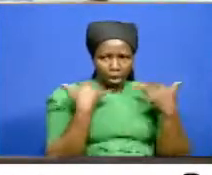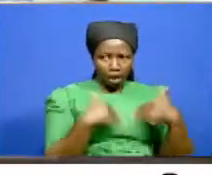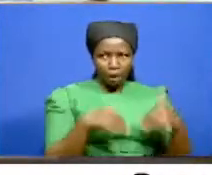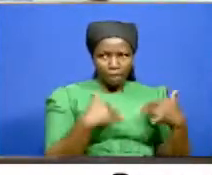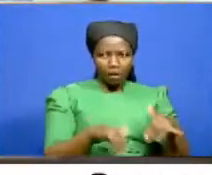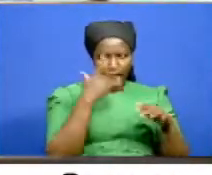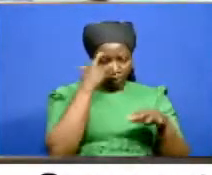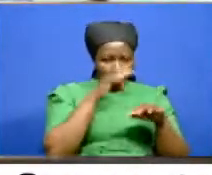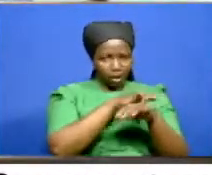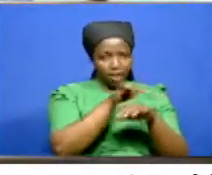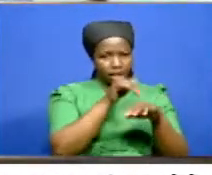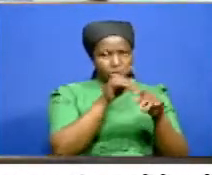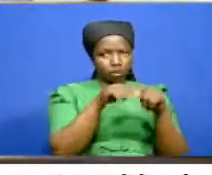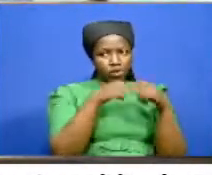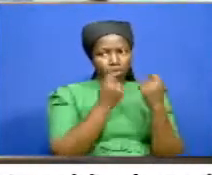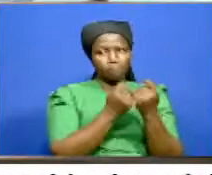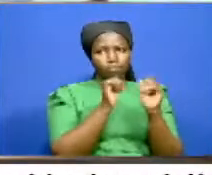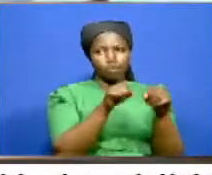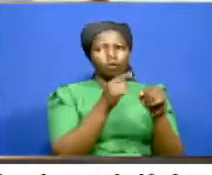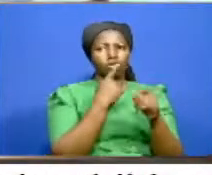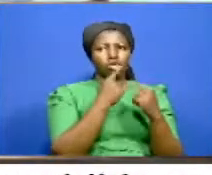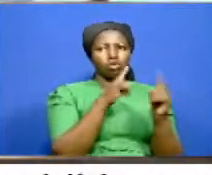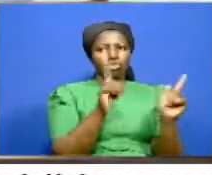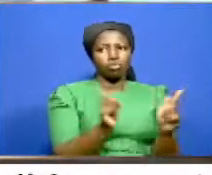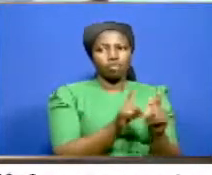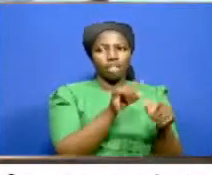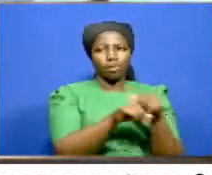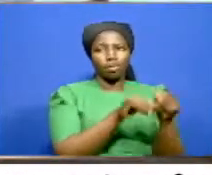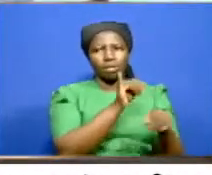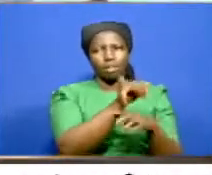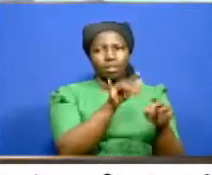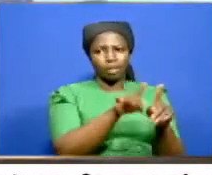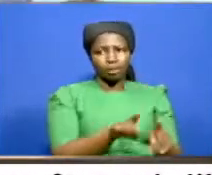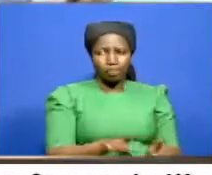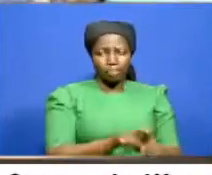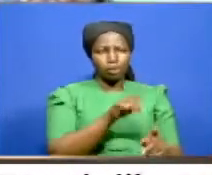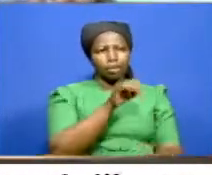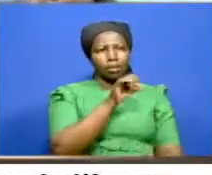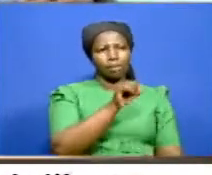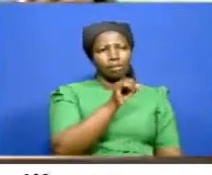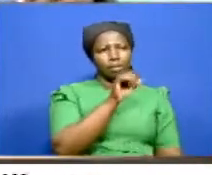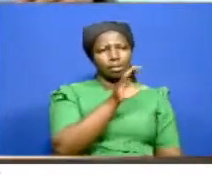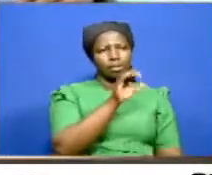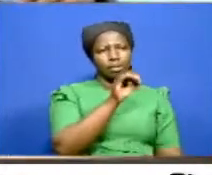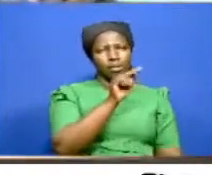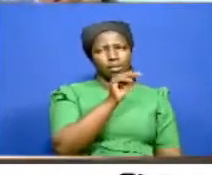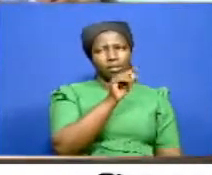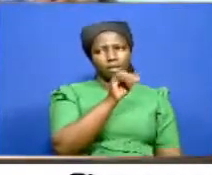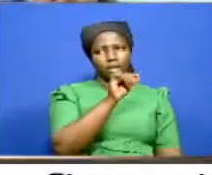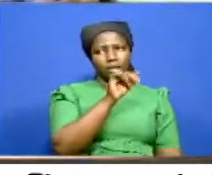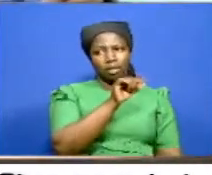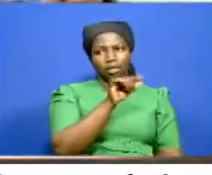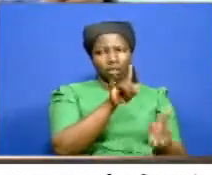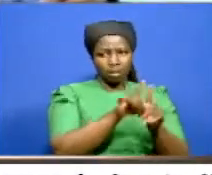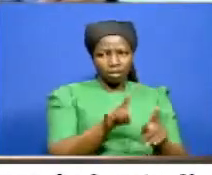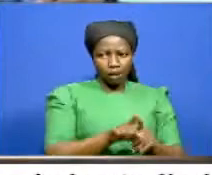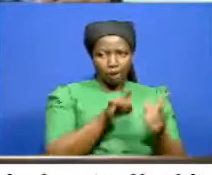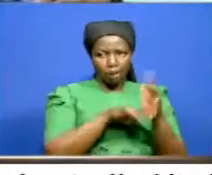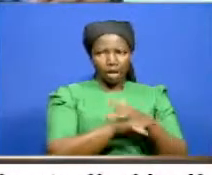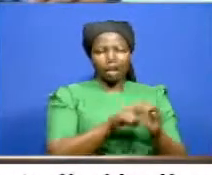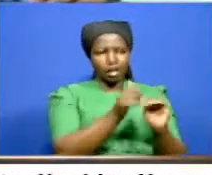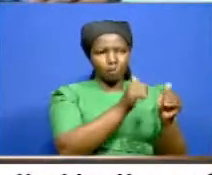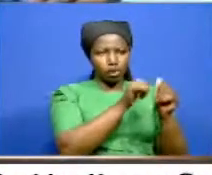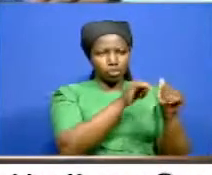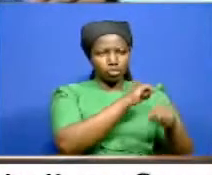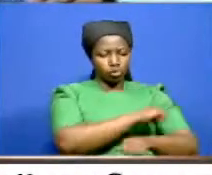So maybe you can talk a bit about that, and, you know, the scouting systems, even you know, in the structures of, let's say, a sports academy such as